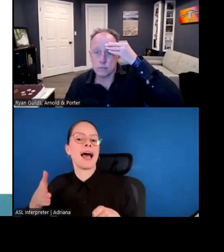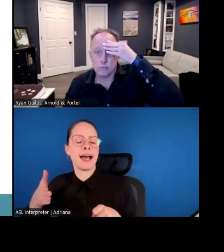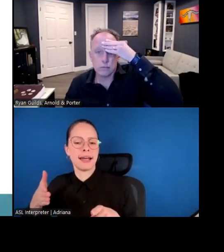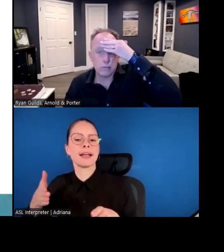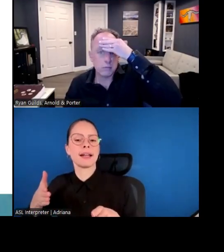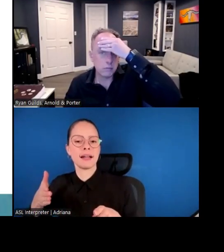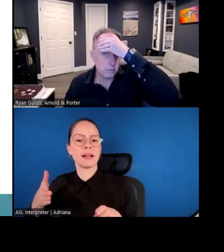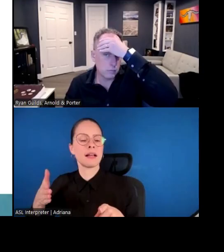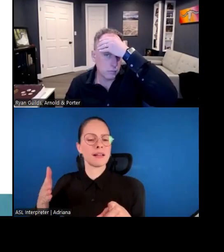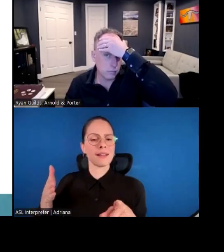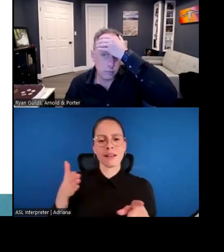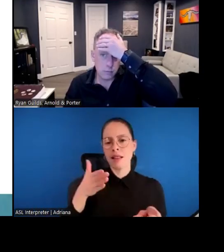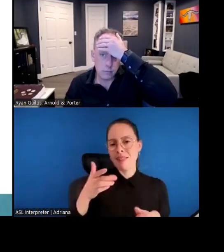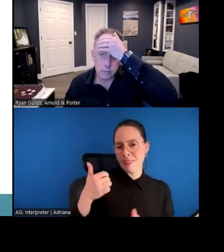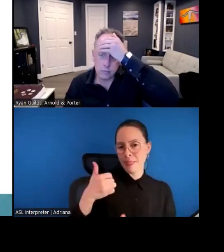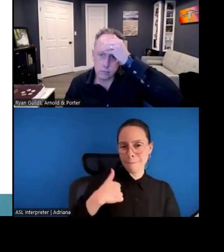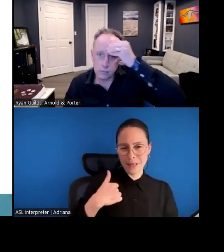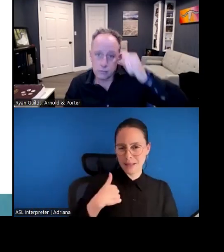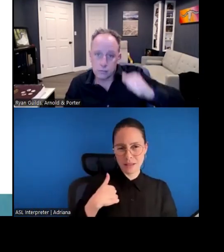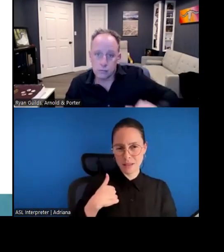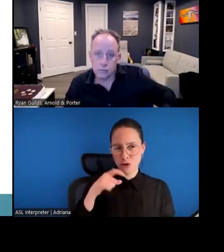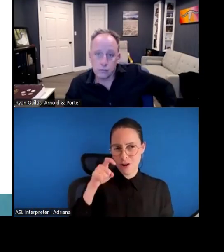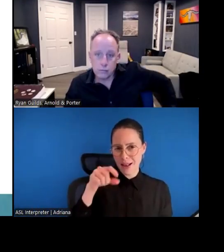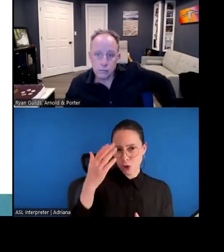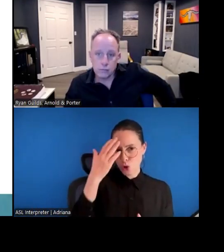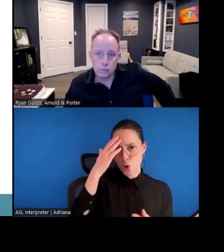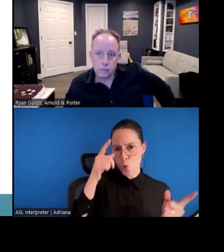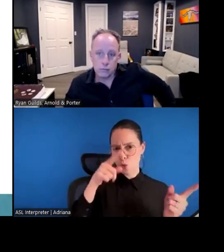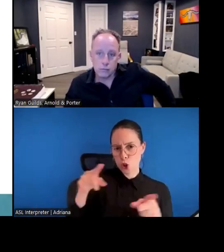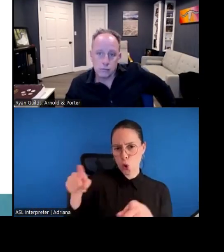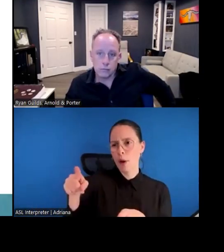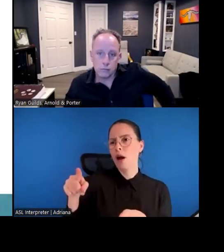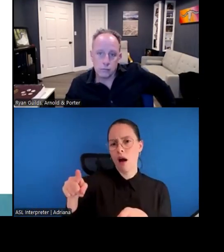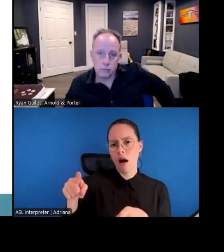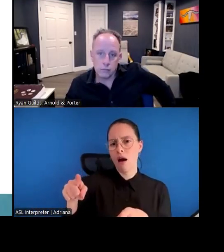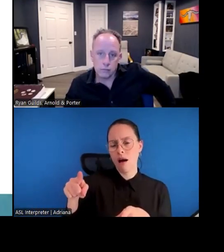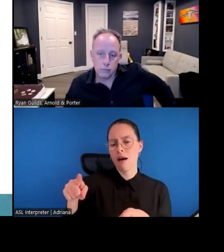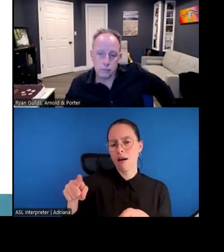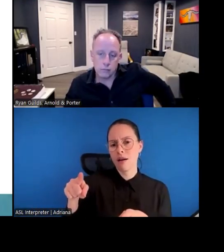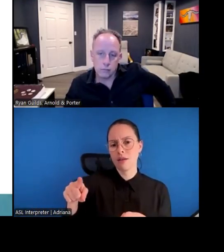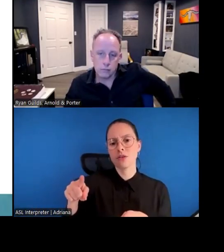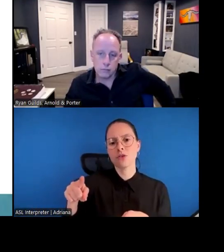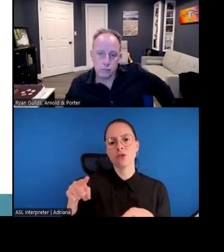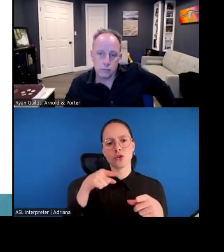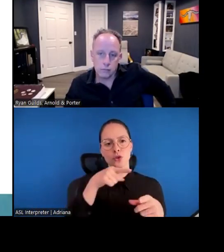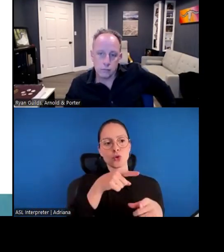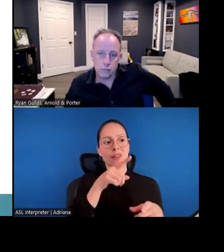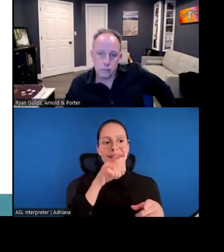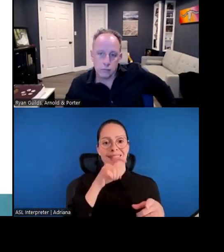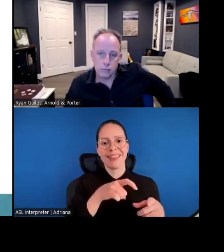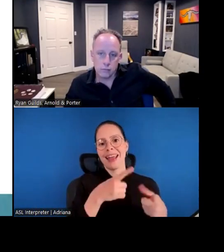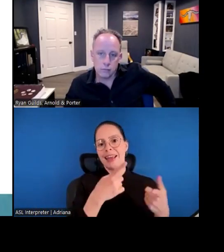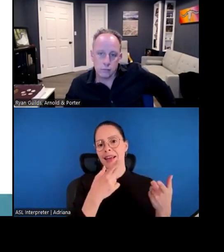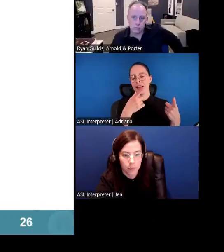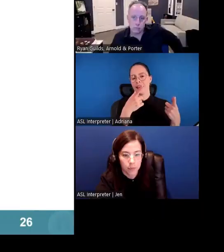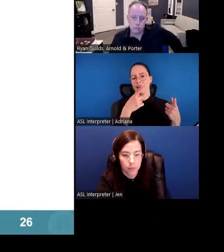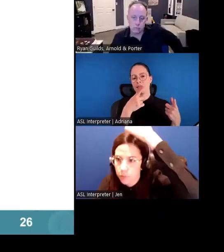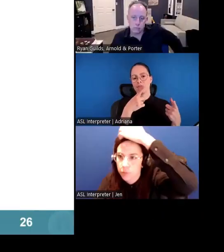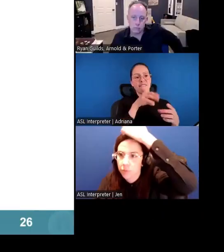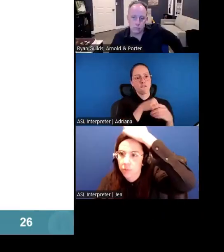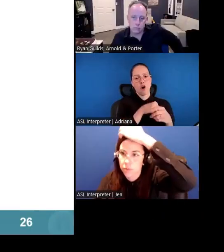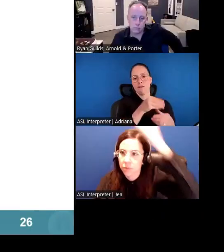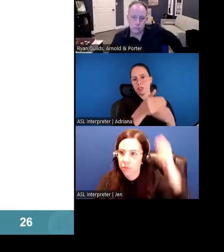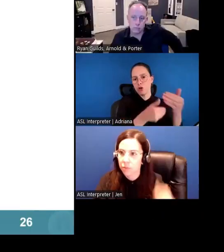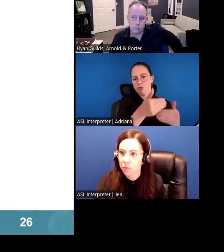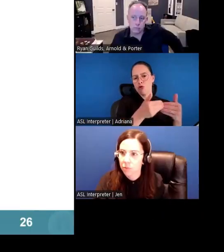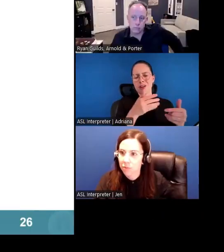the military has to know what's going on to enable them to be able to do what they need to do in the process. So I went a